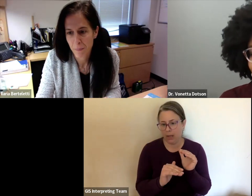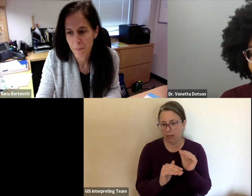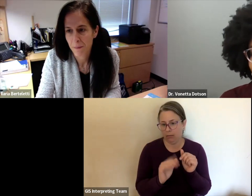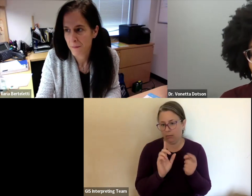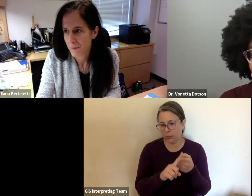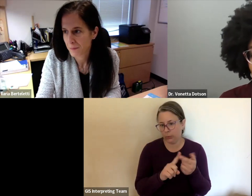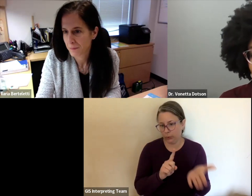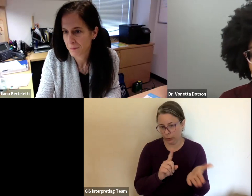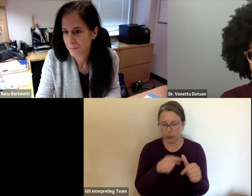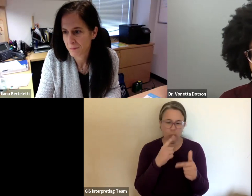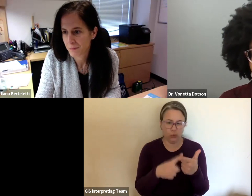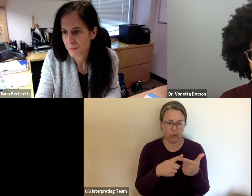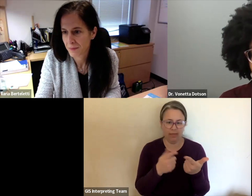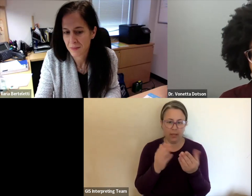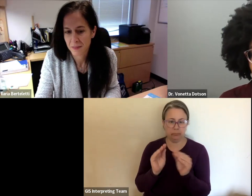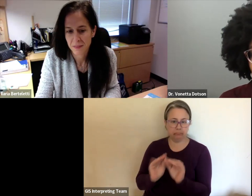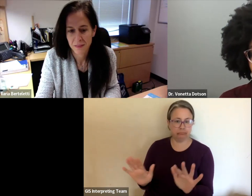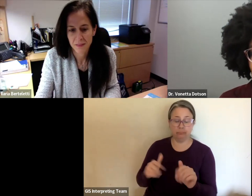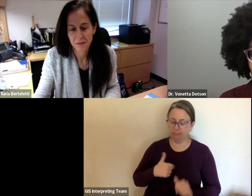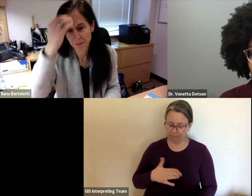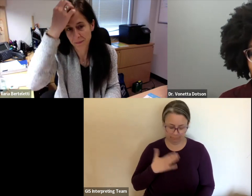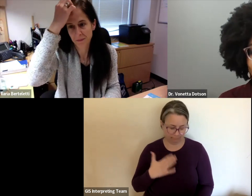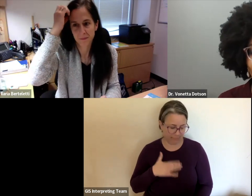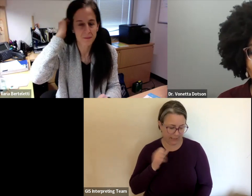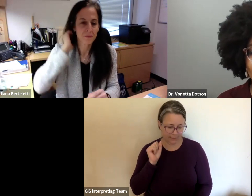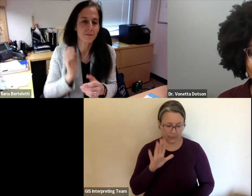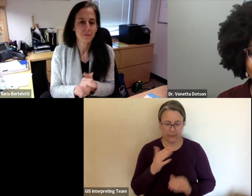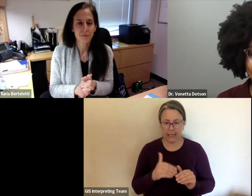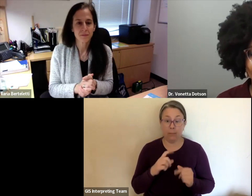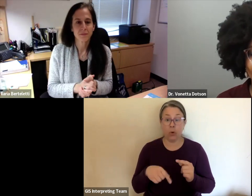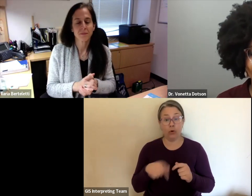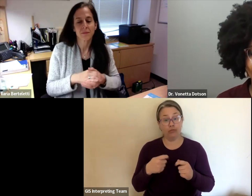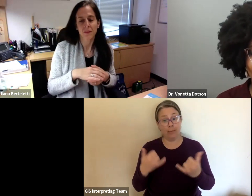that. I will do that once we finish up today.